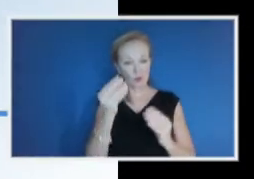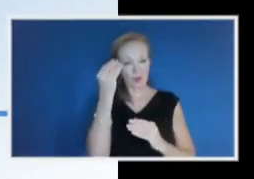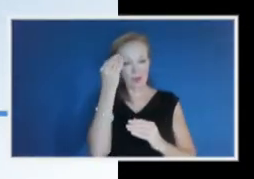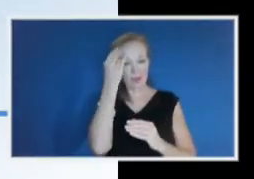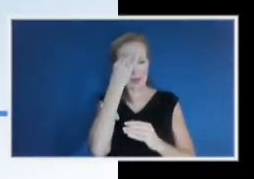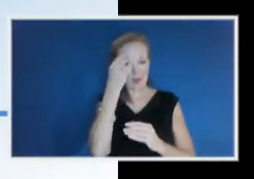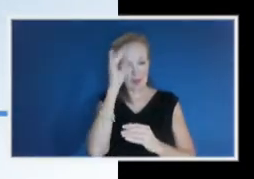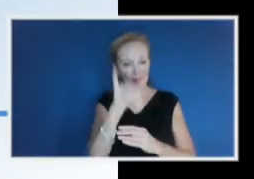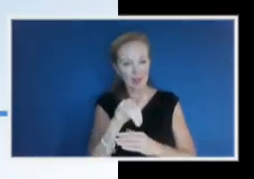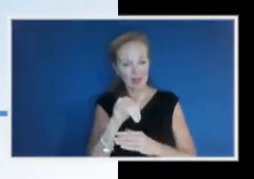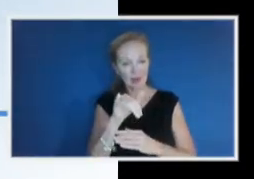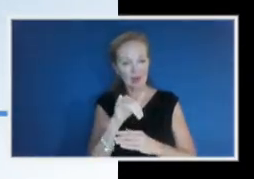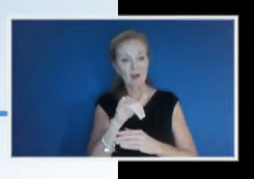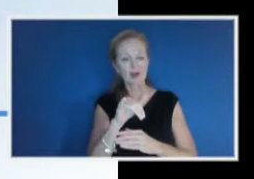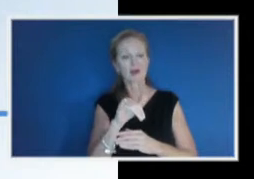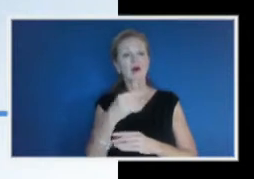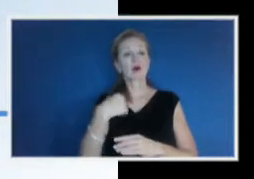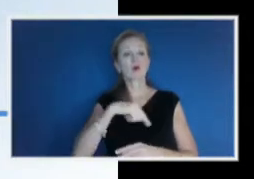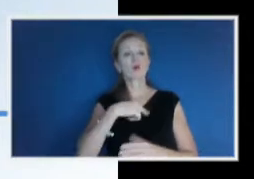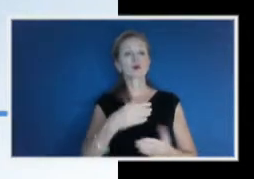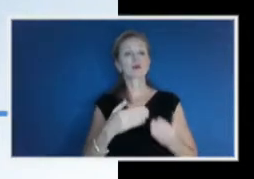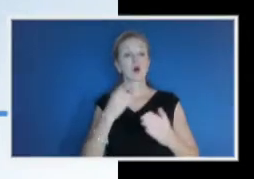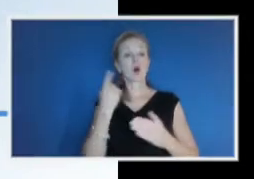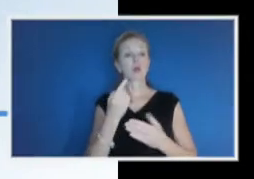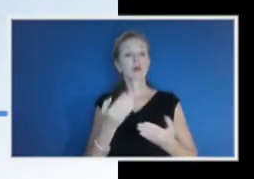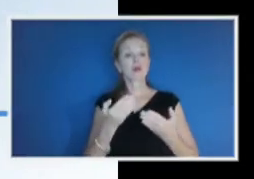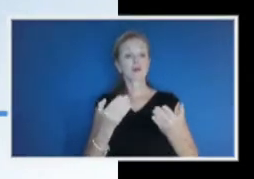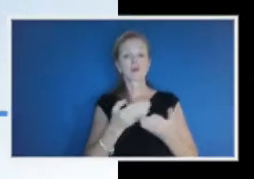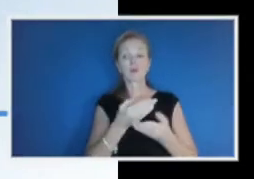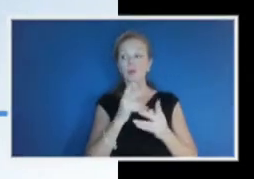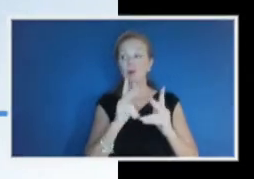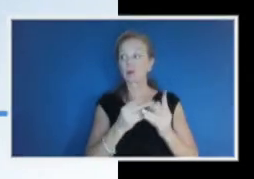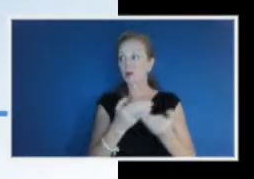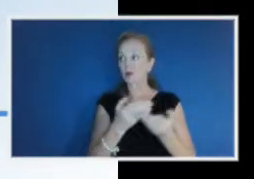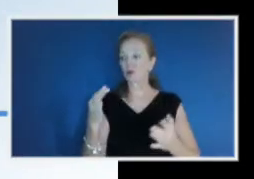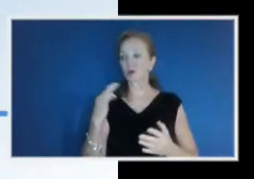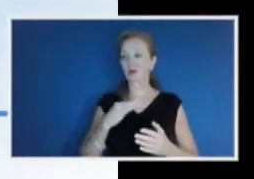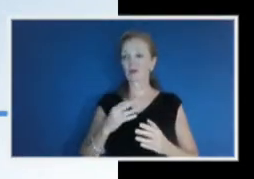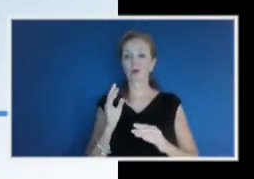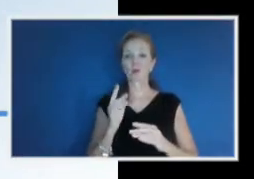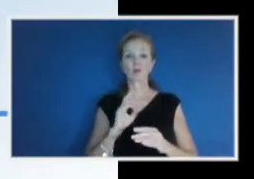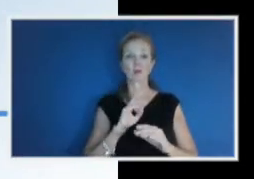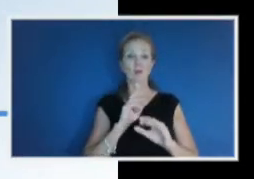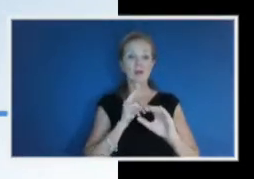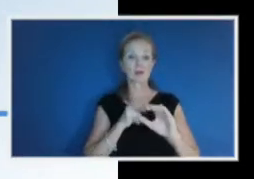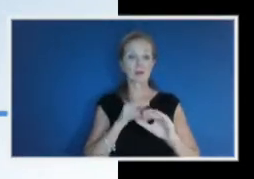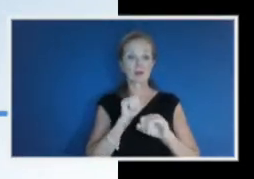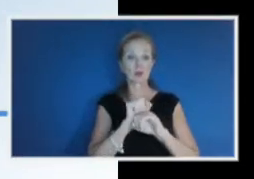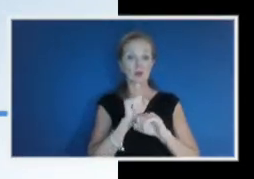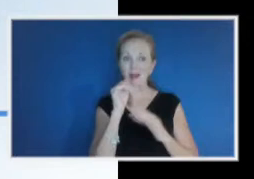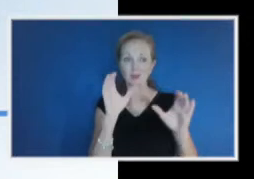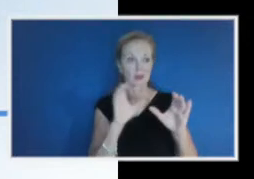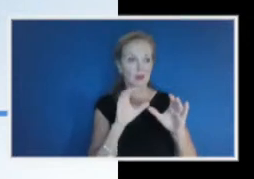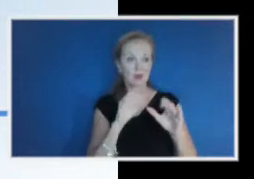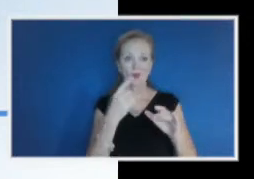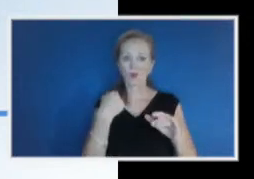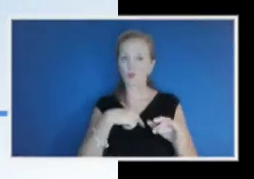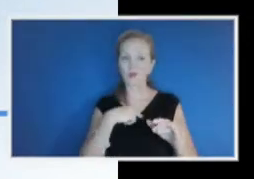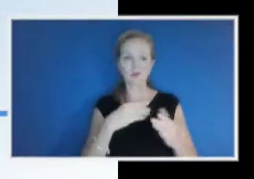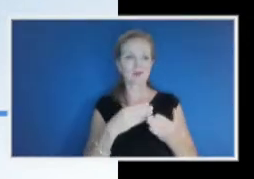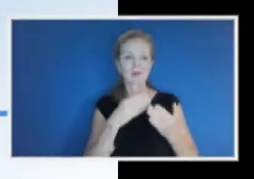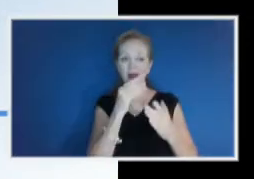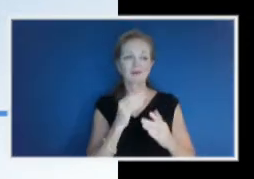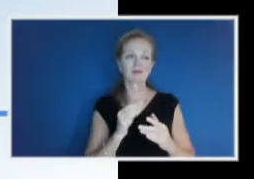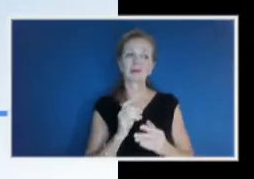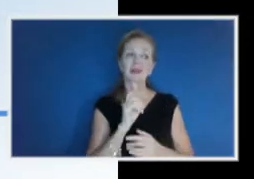that. We suggest only giving people credit for participation in work in which the firm is certified. Give credit. Now,